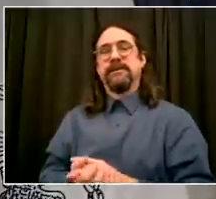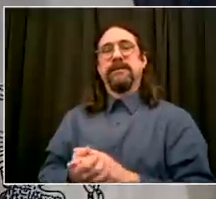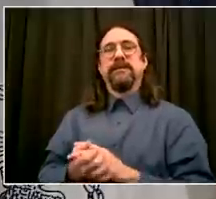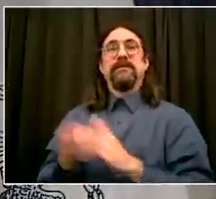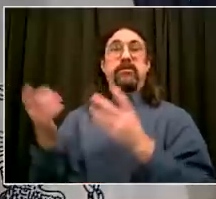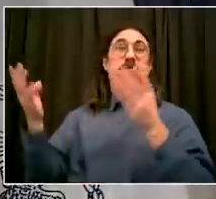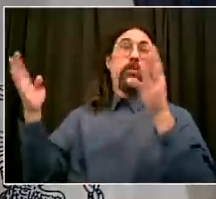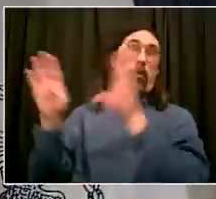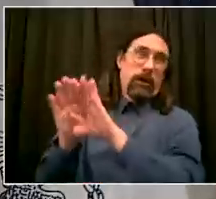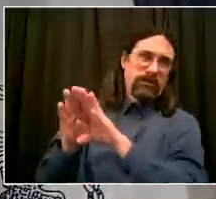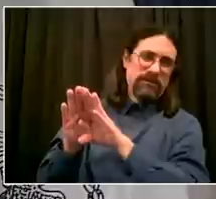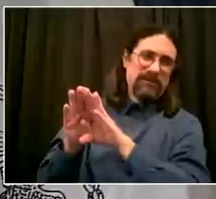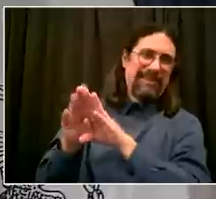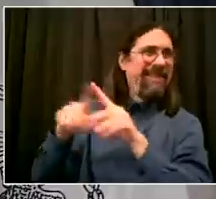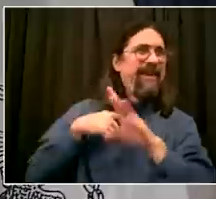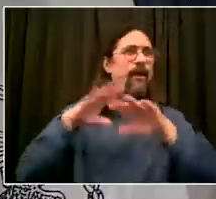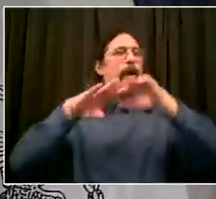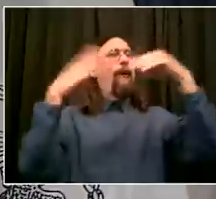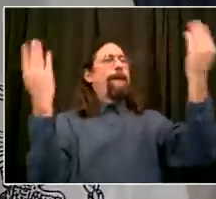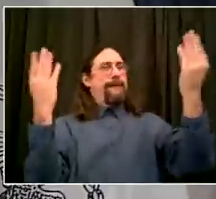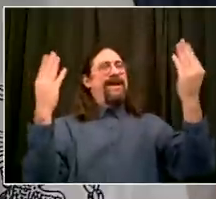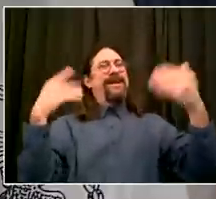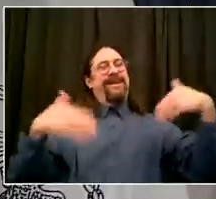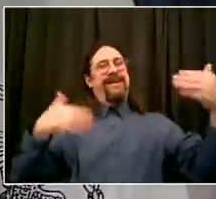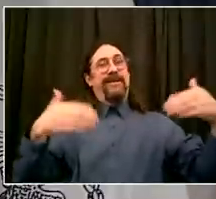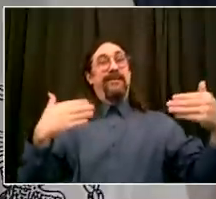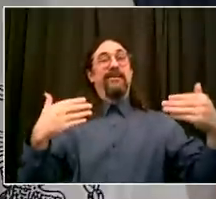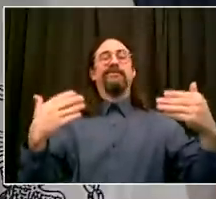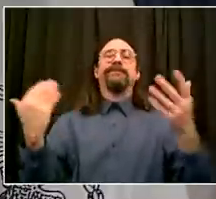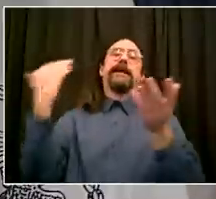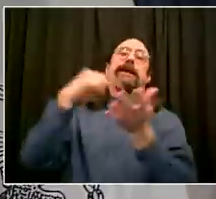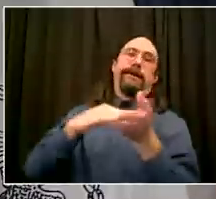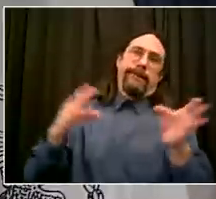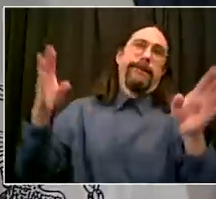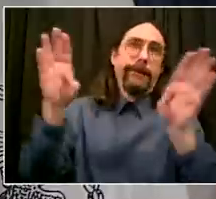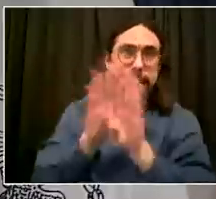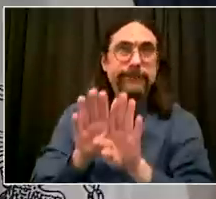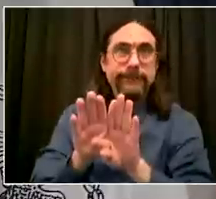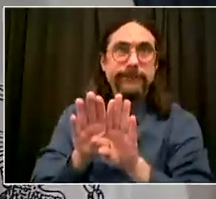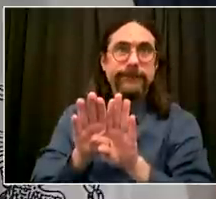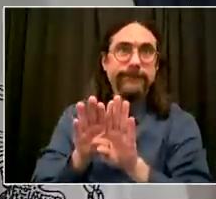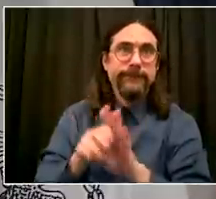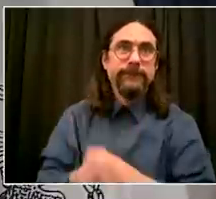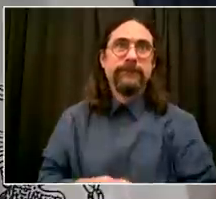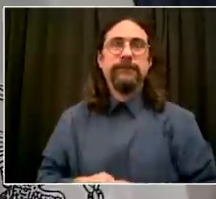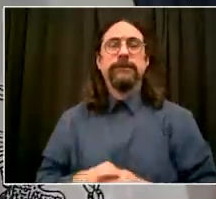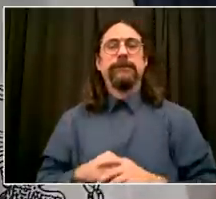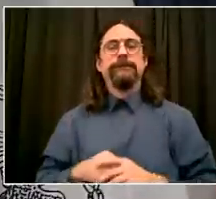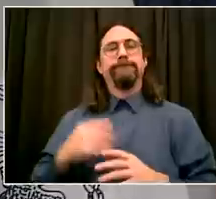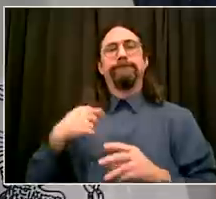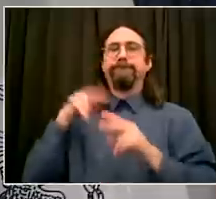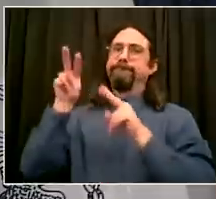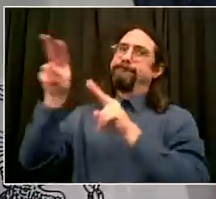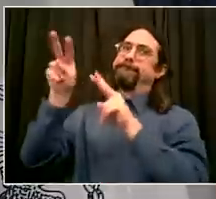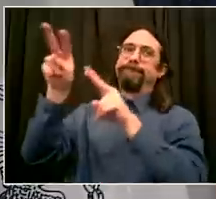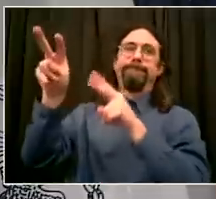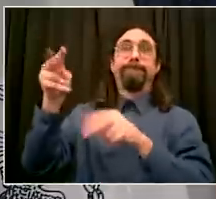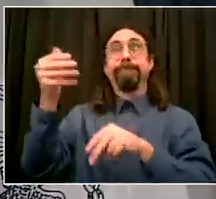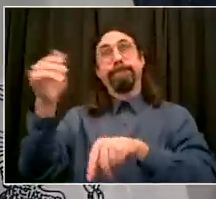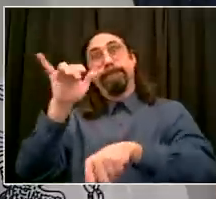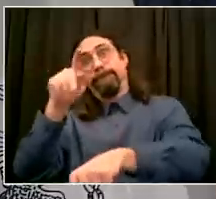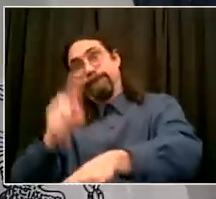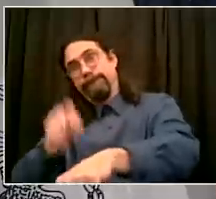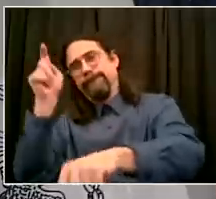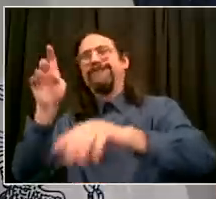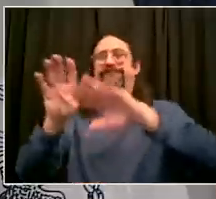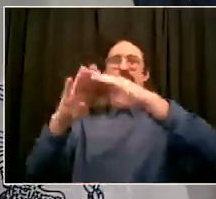I don't think that day is too far in the future as we're now able to distribute the vaccine. I think it's really a matter, as I've